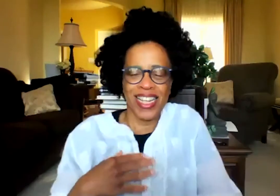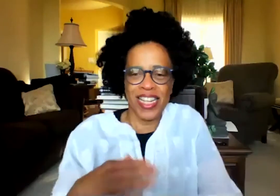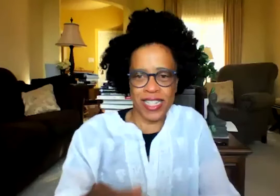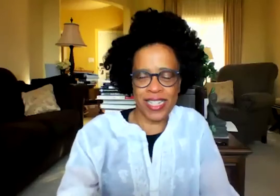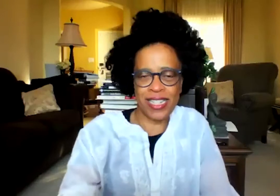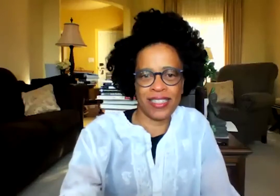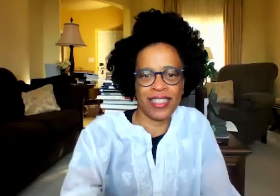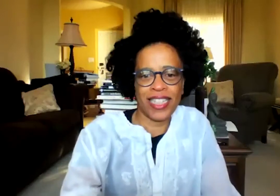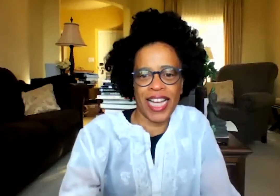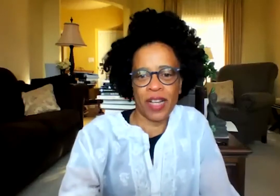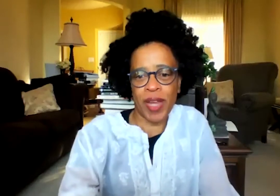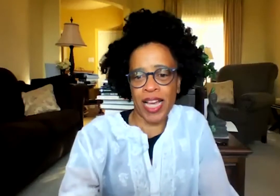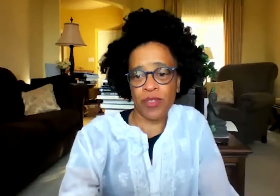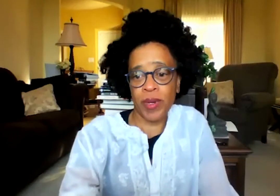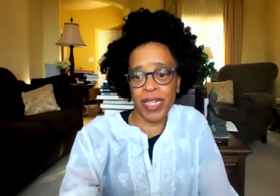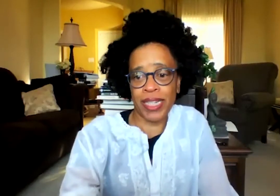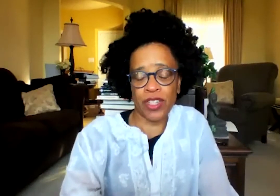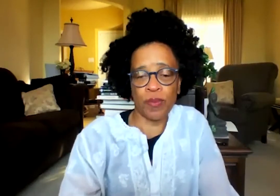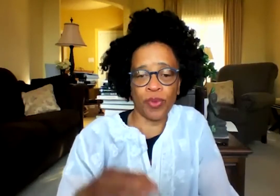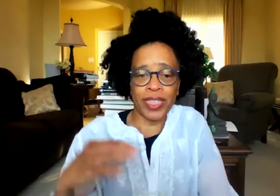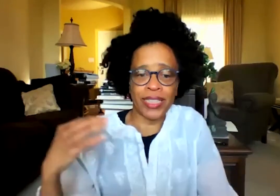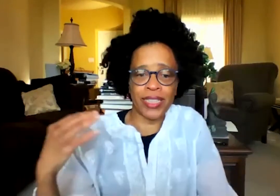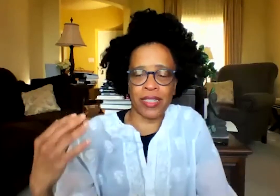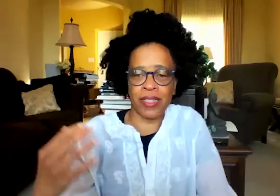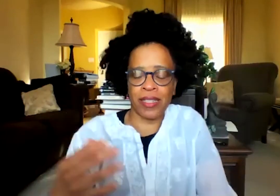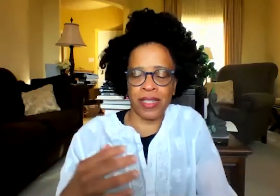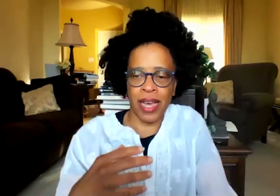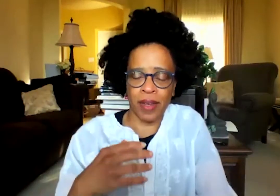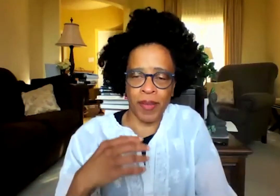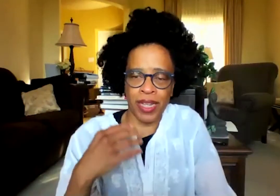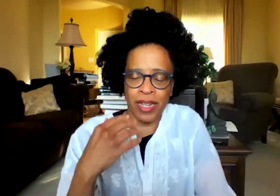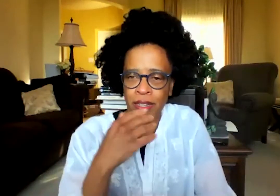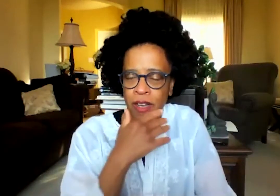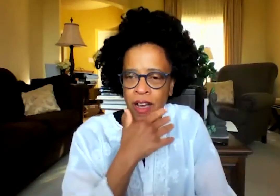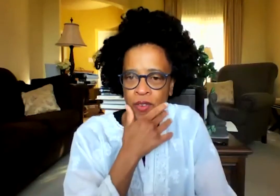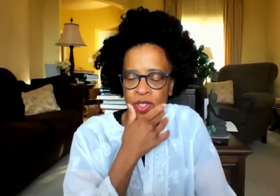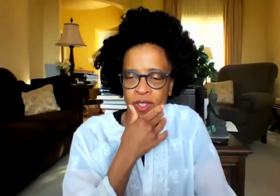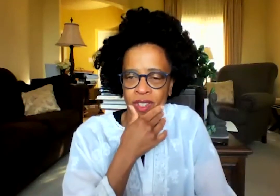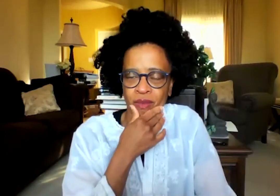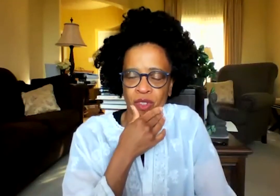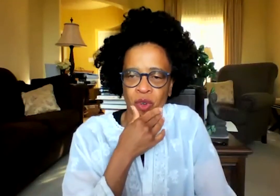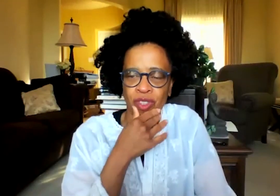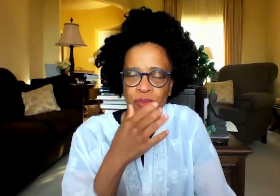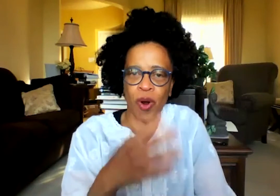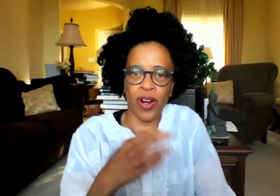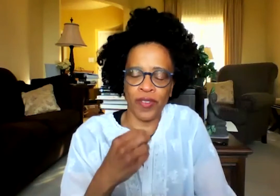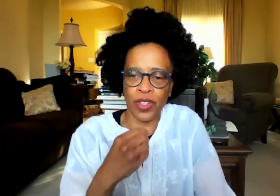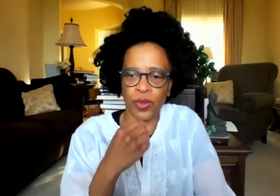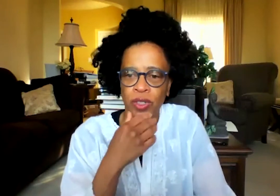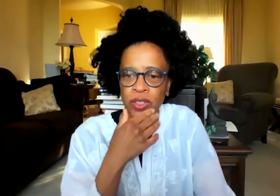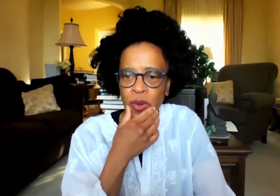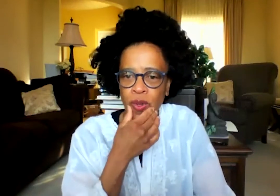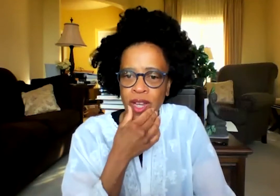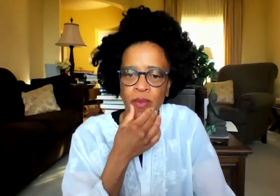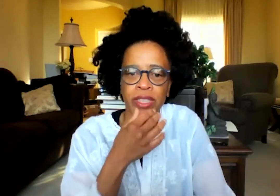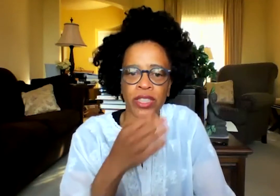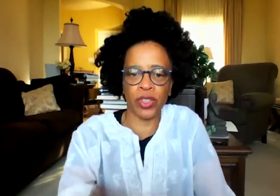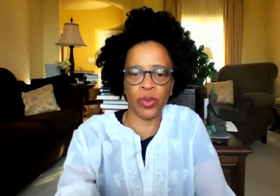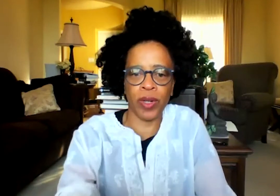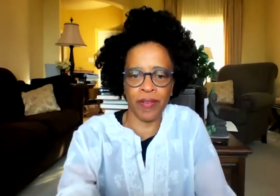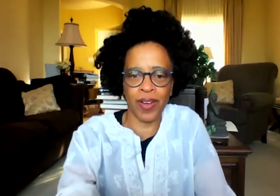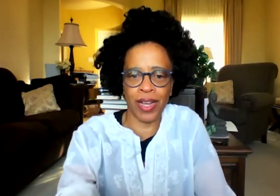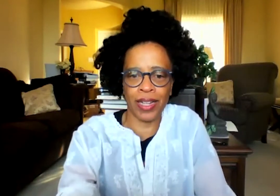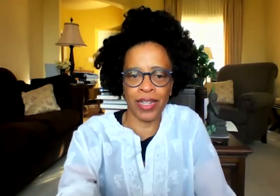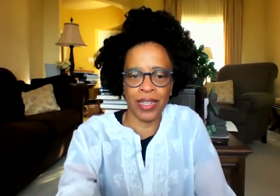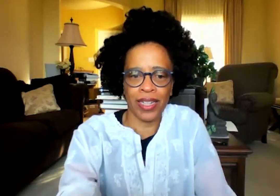Yeah. And as we begin to bring this segment and this part of it to a close, I really